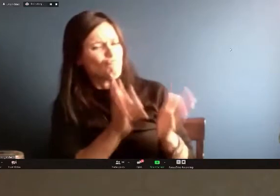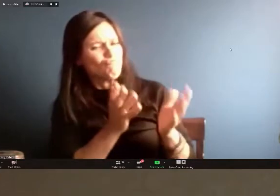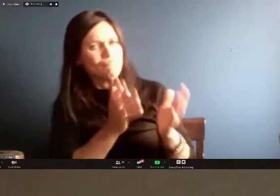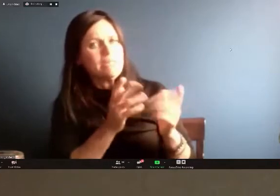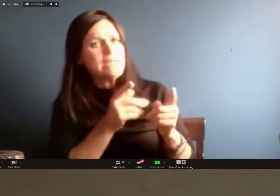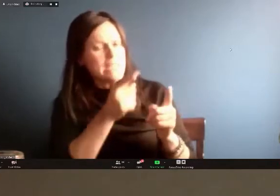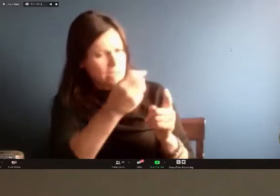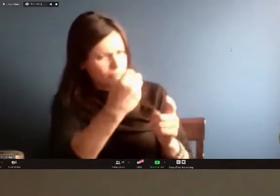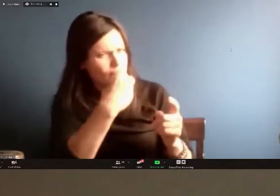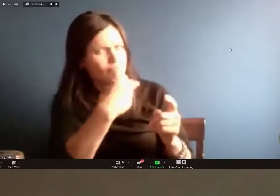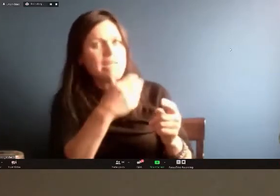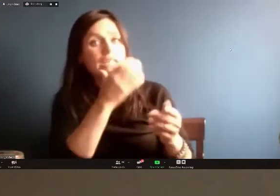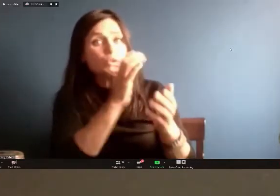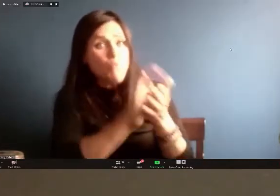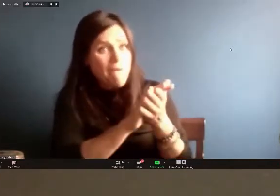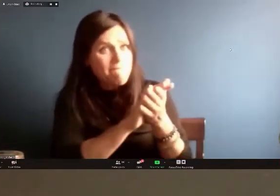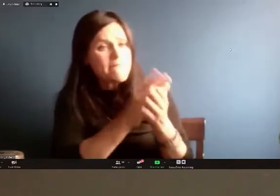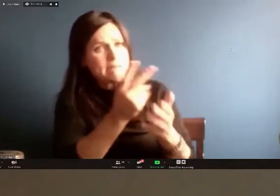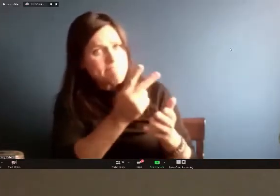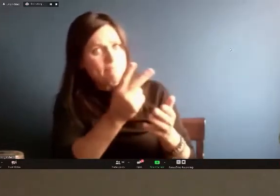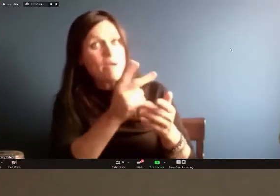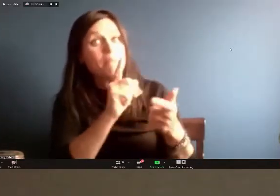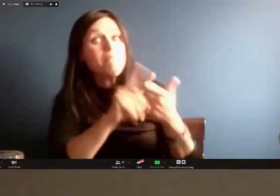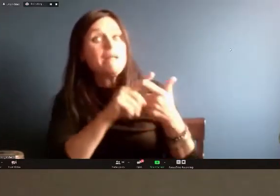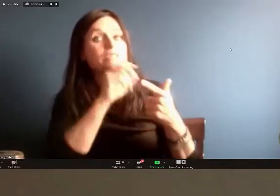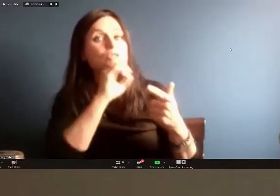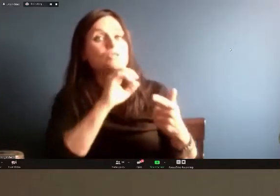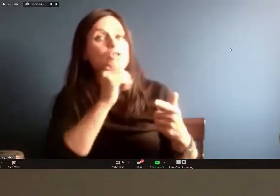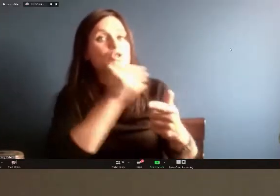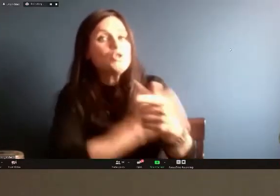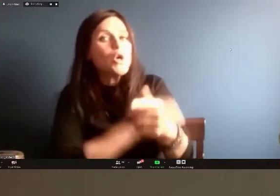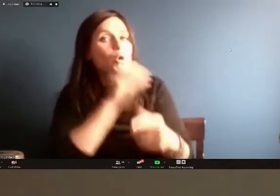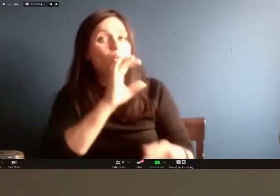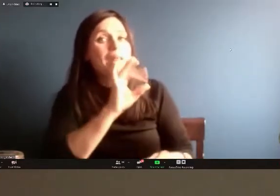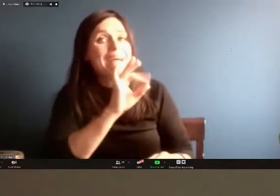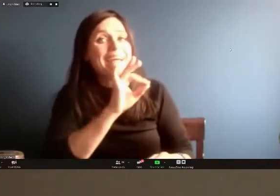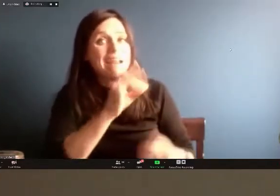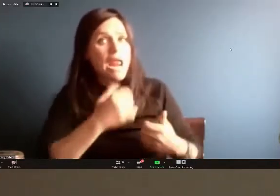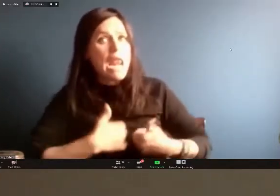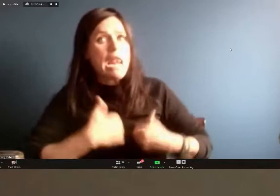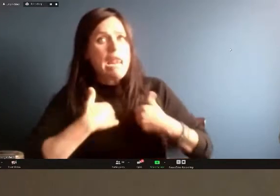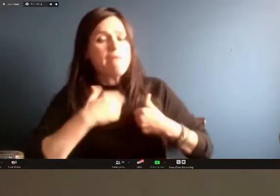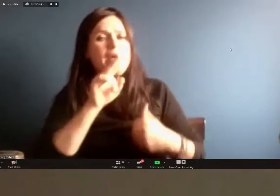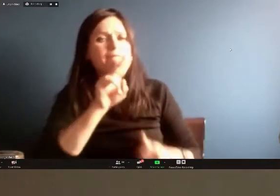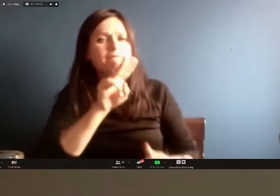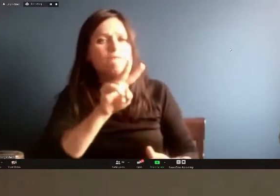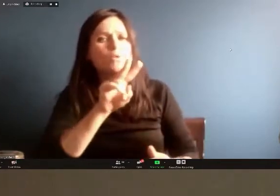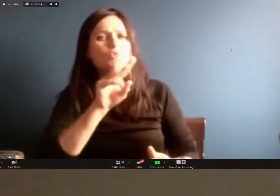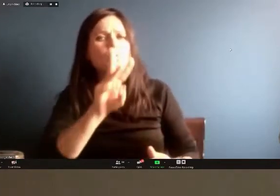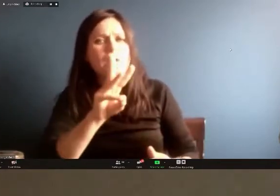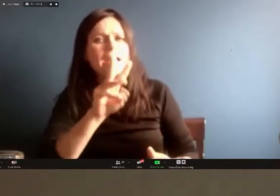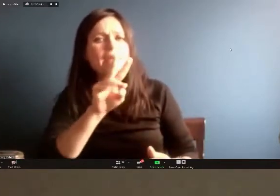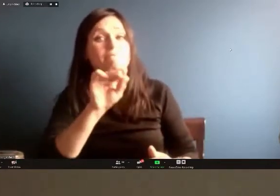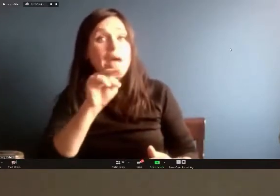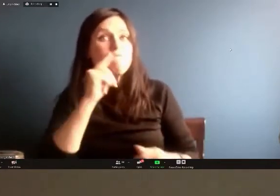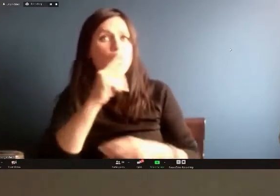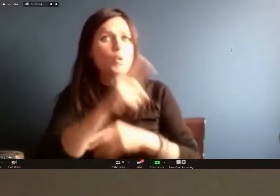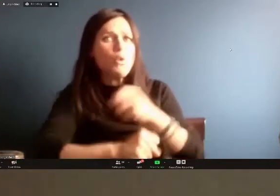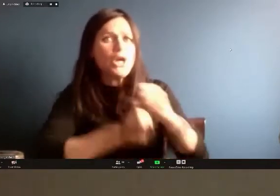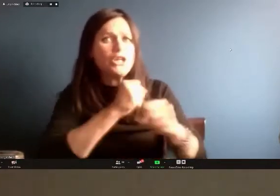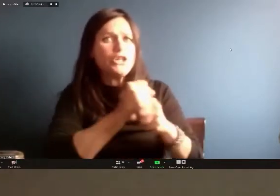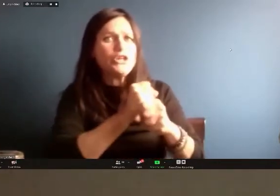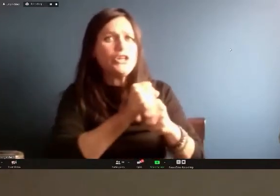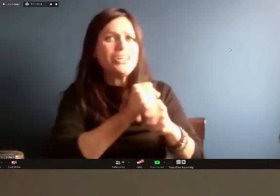wife and 8-year-old daughter had lived in a VW van for a full year while he was finishing